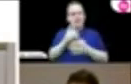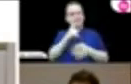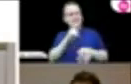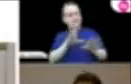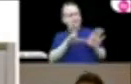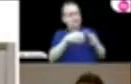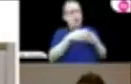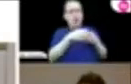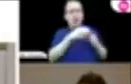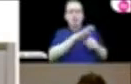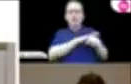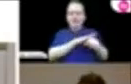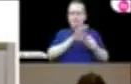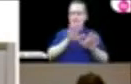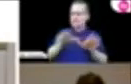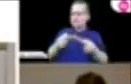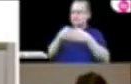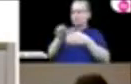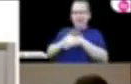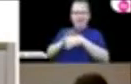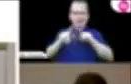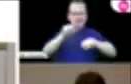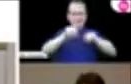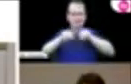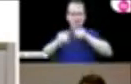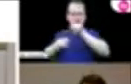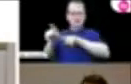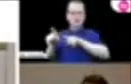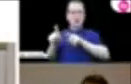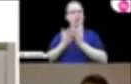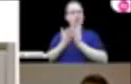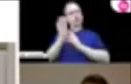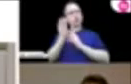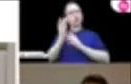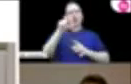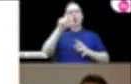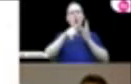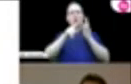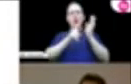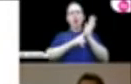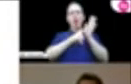Britain experienced through colonisation.